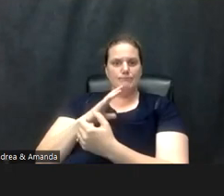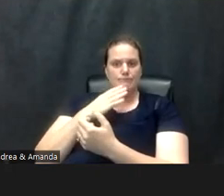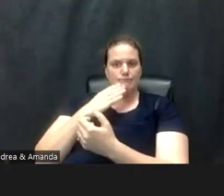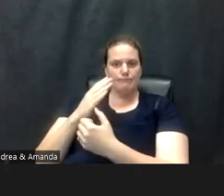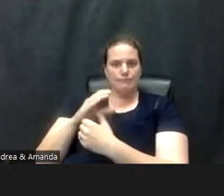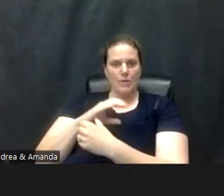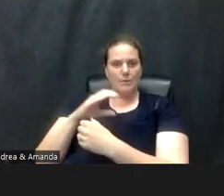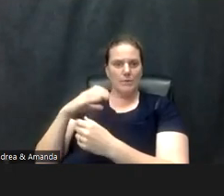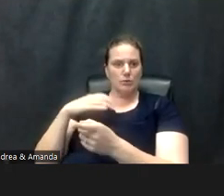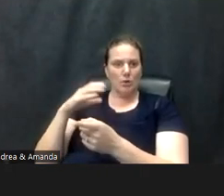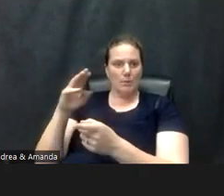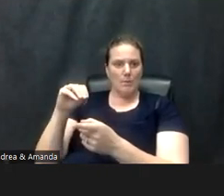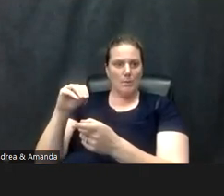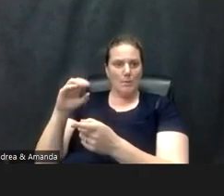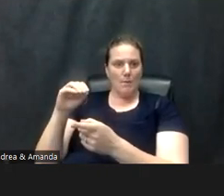Commissioner Monica?